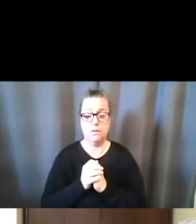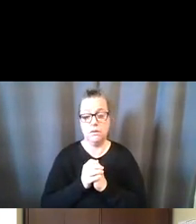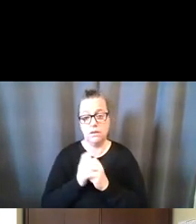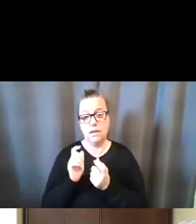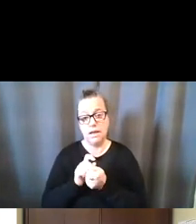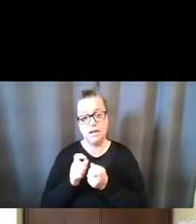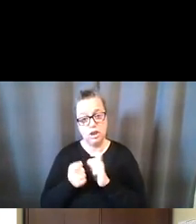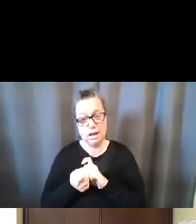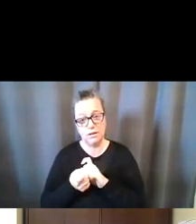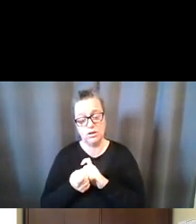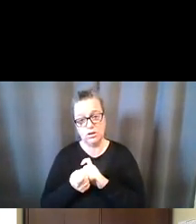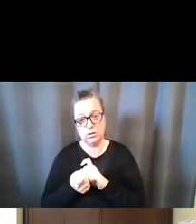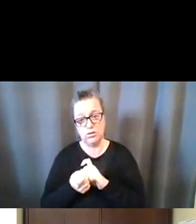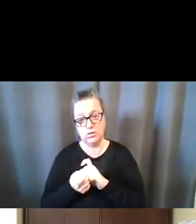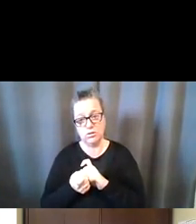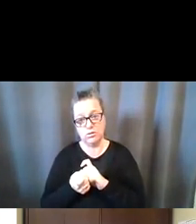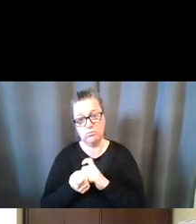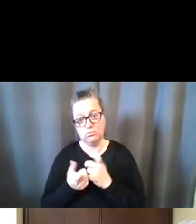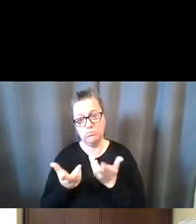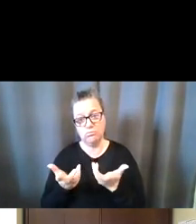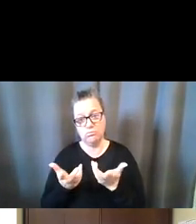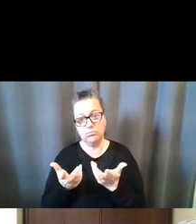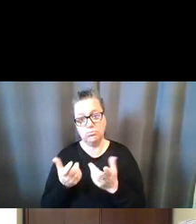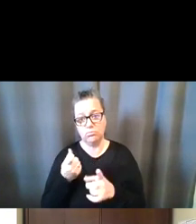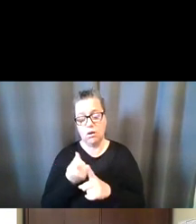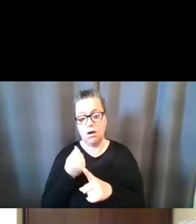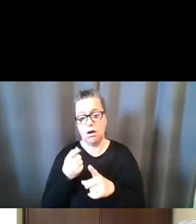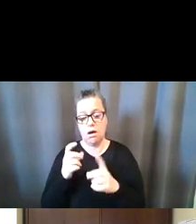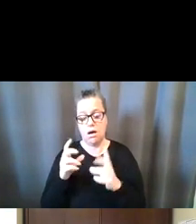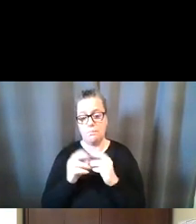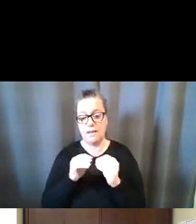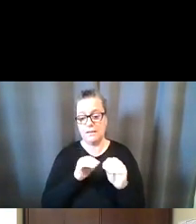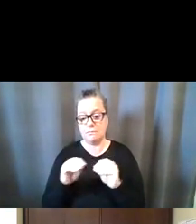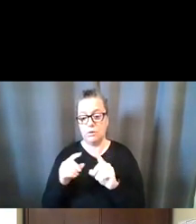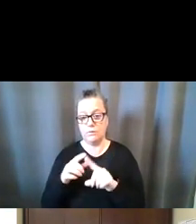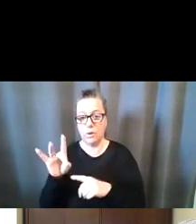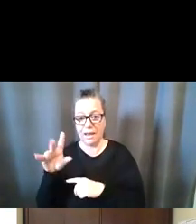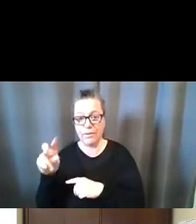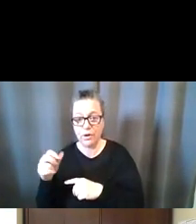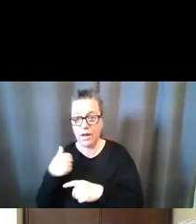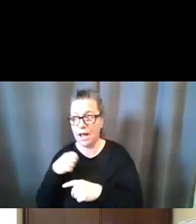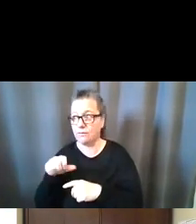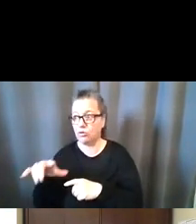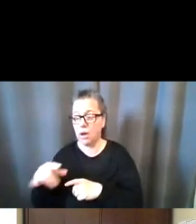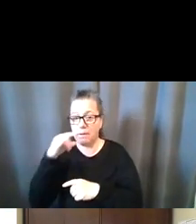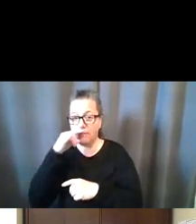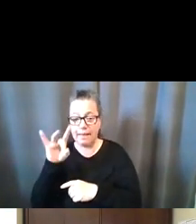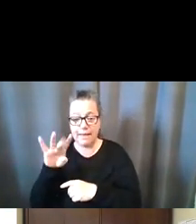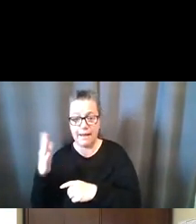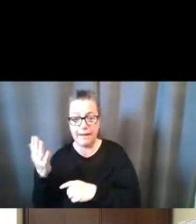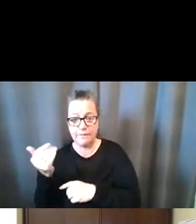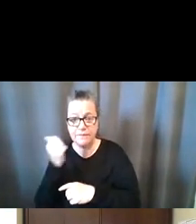Changes might just, all of a sudden a meeting gets moved to 8:30 and I've dropping my kid off at 8:15 every day at school